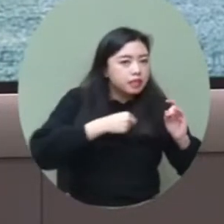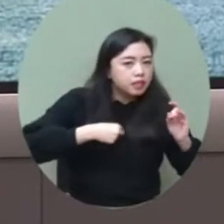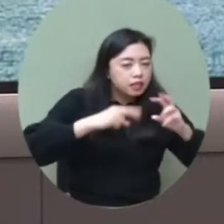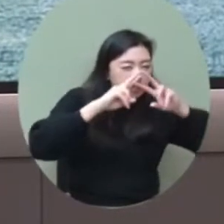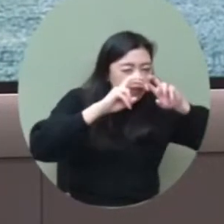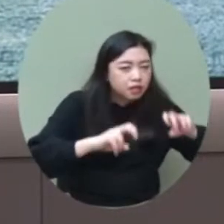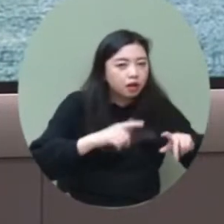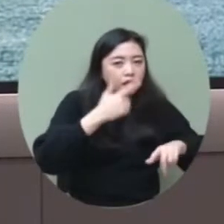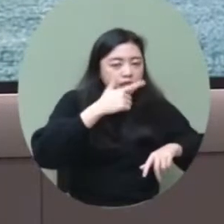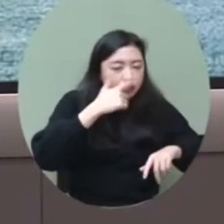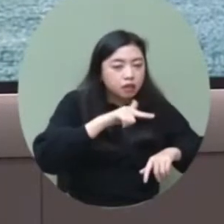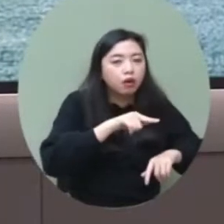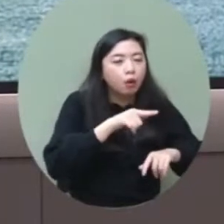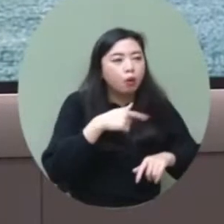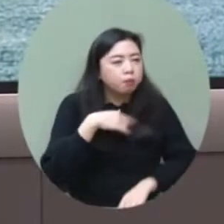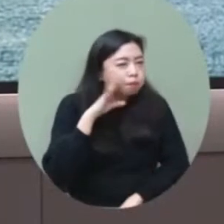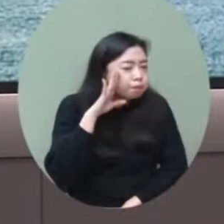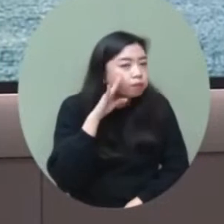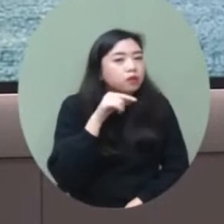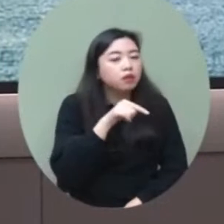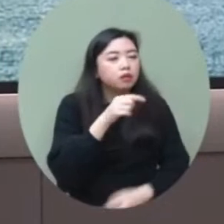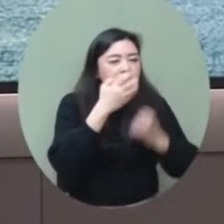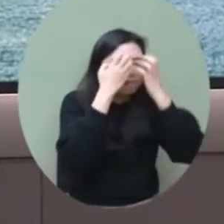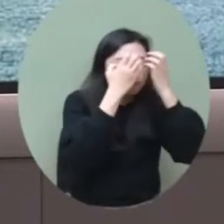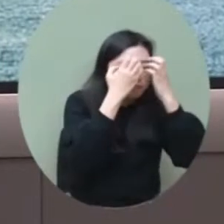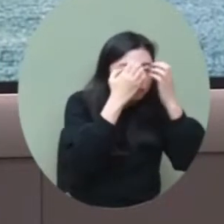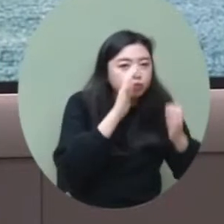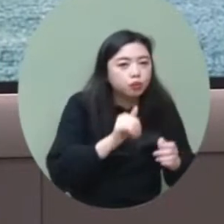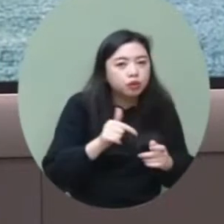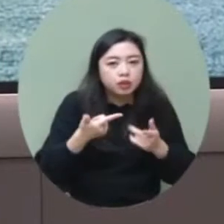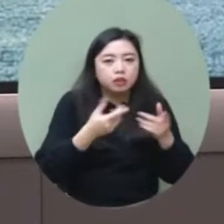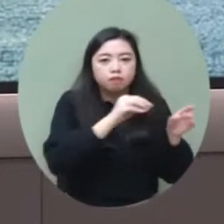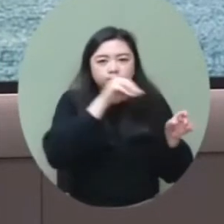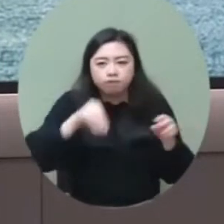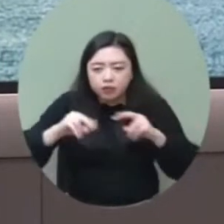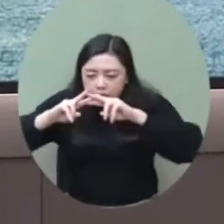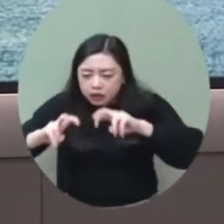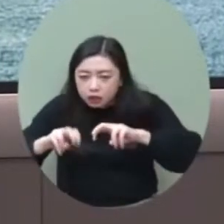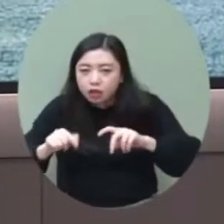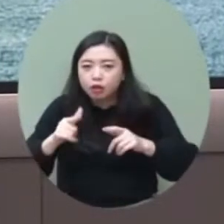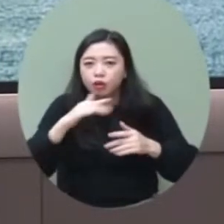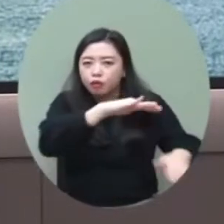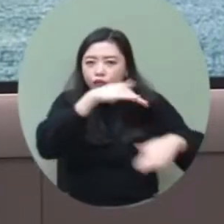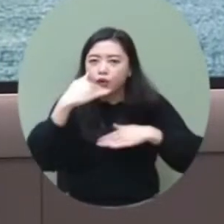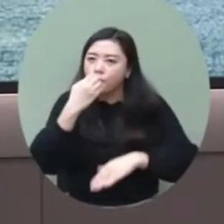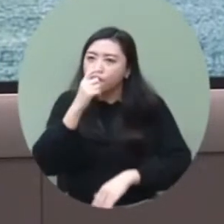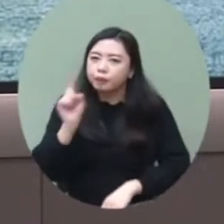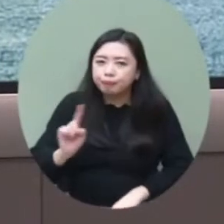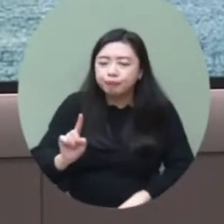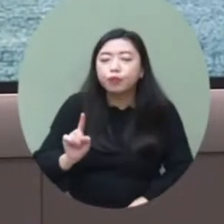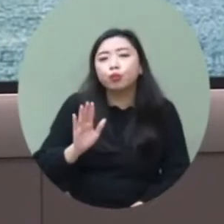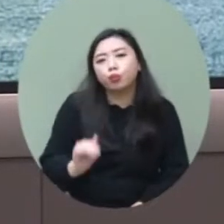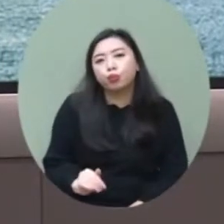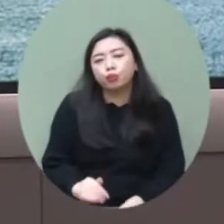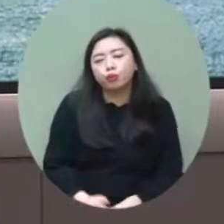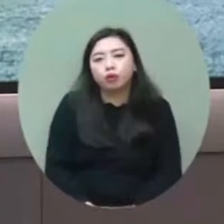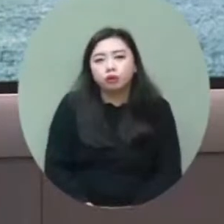new clinical treatments or evidence are available, we